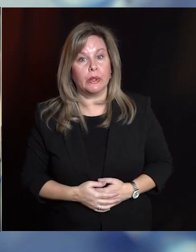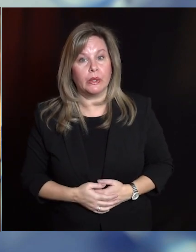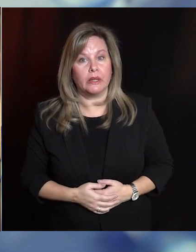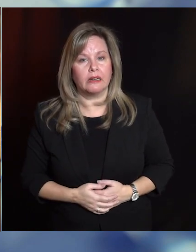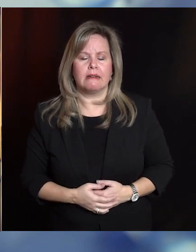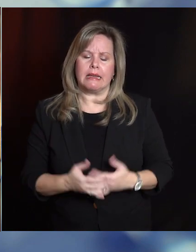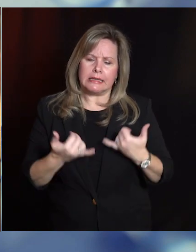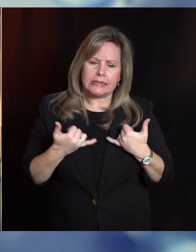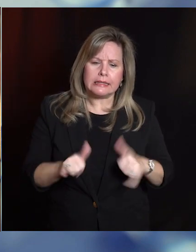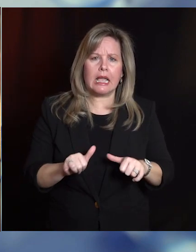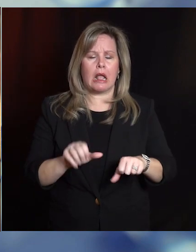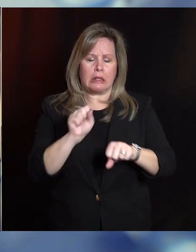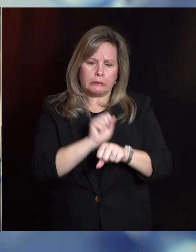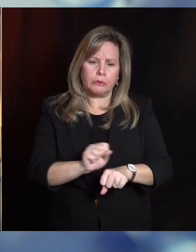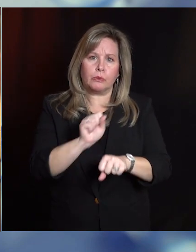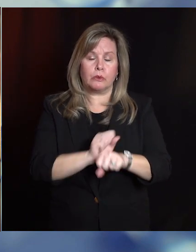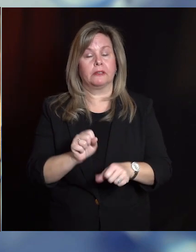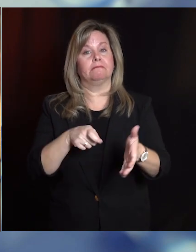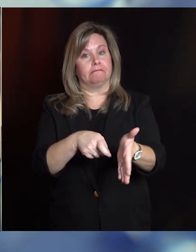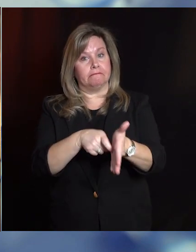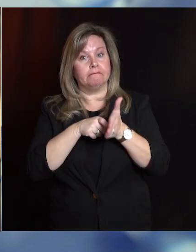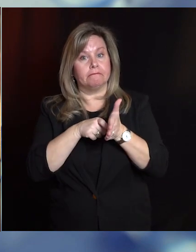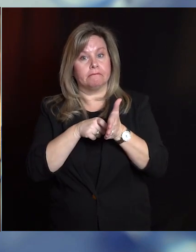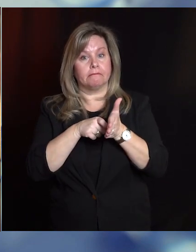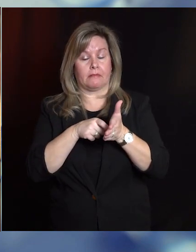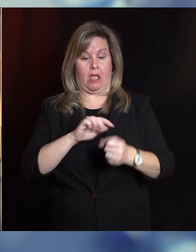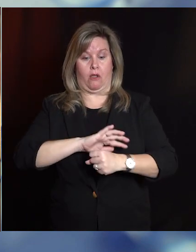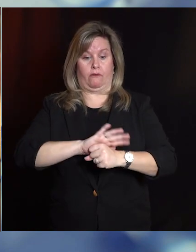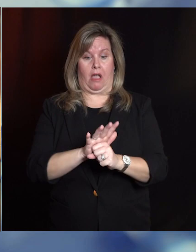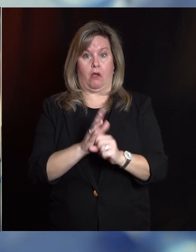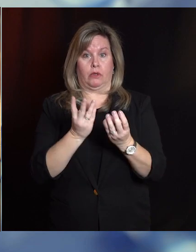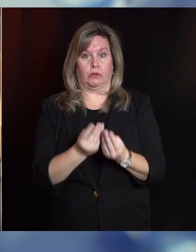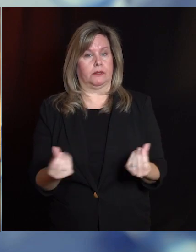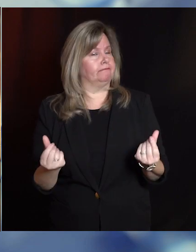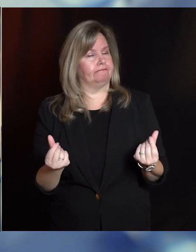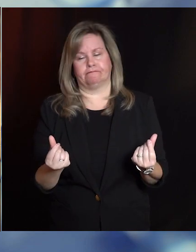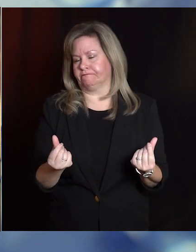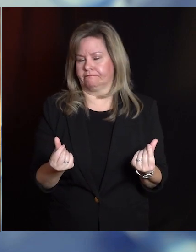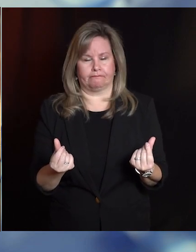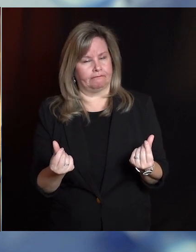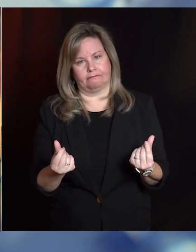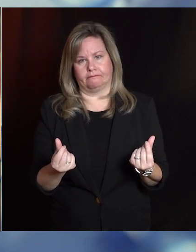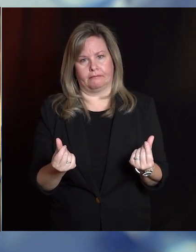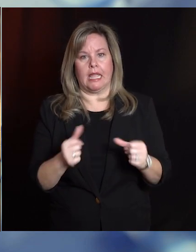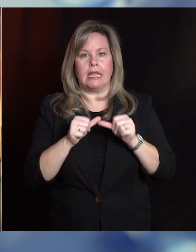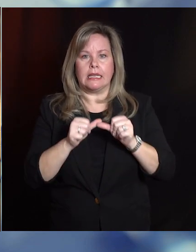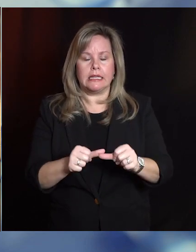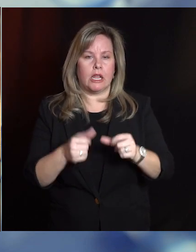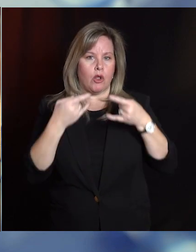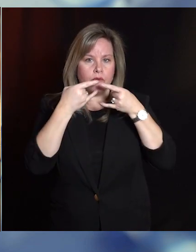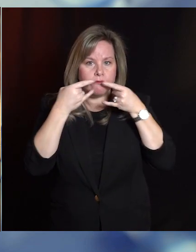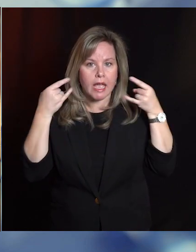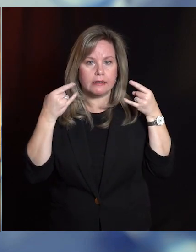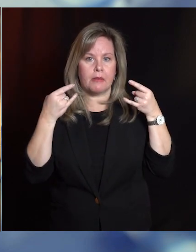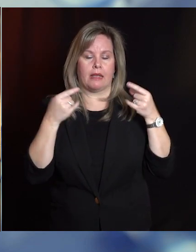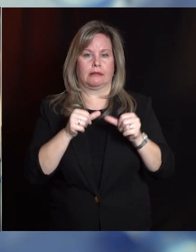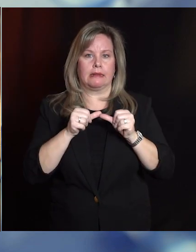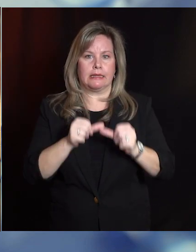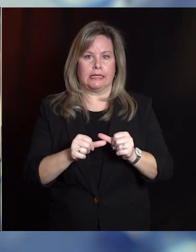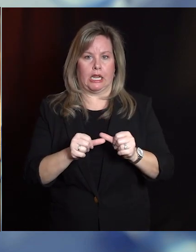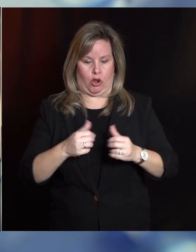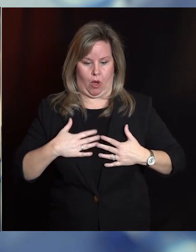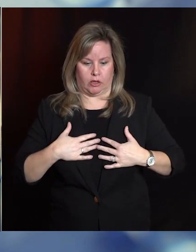that have arrived. So we need to continue to have people follow our recommendations about wearing face masks, social